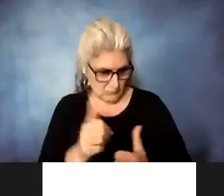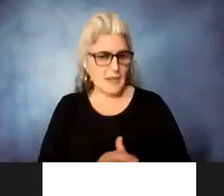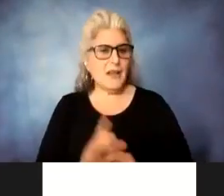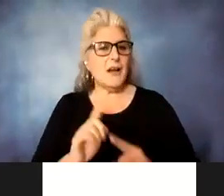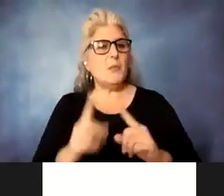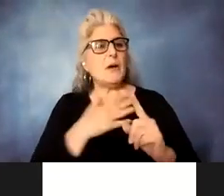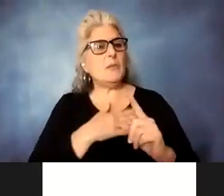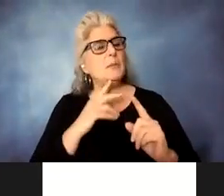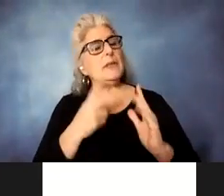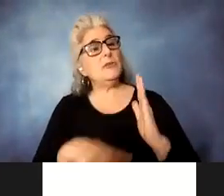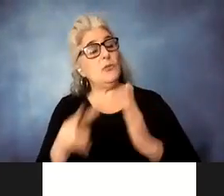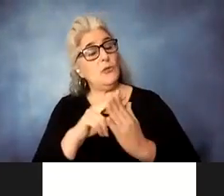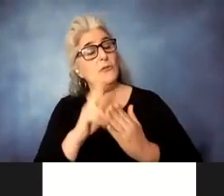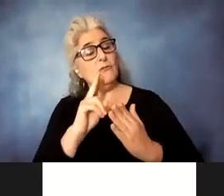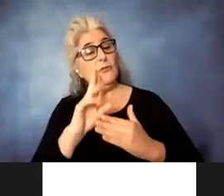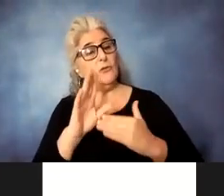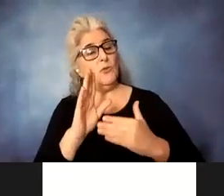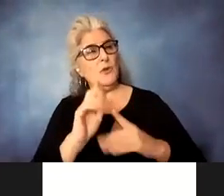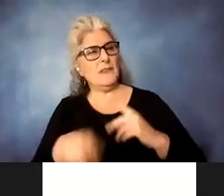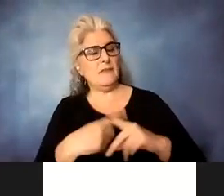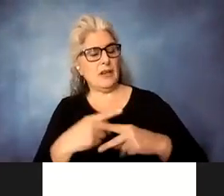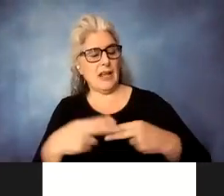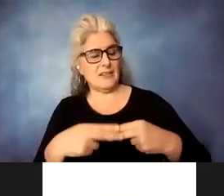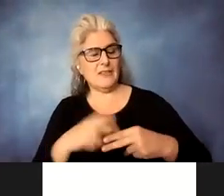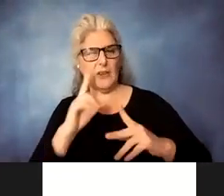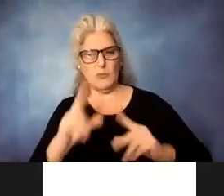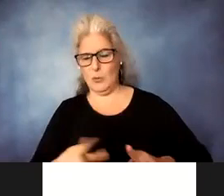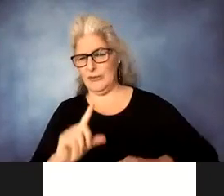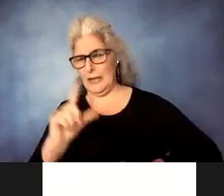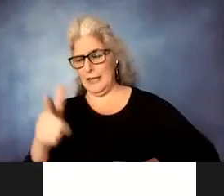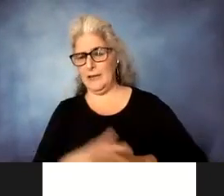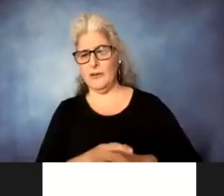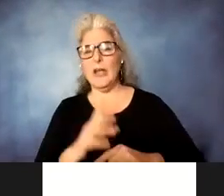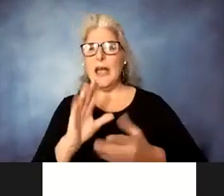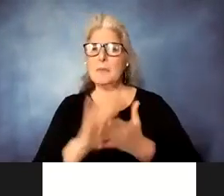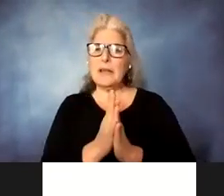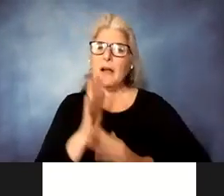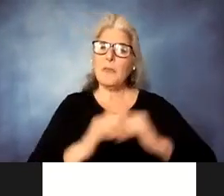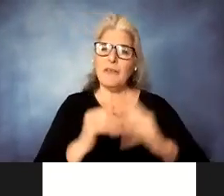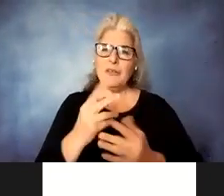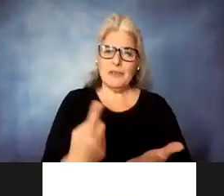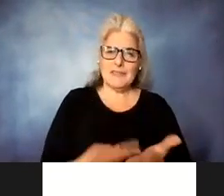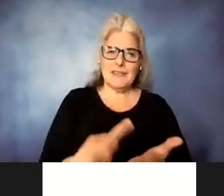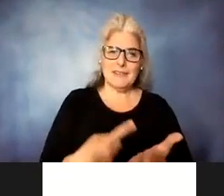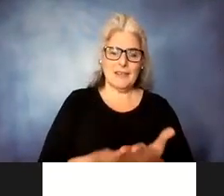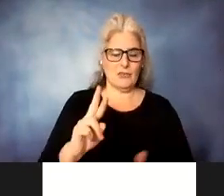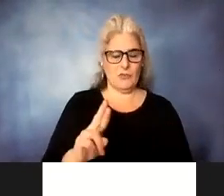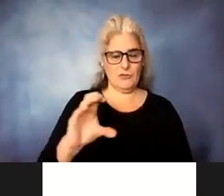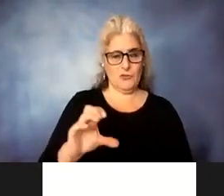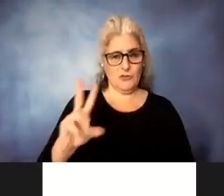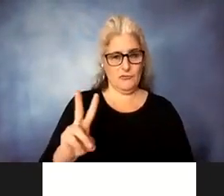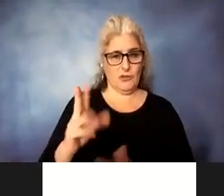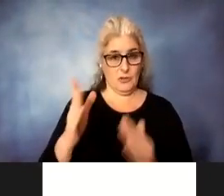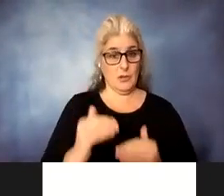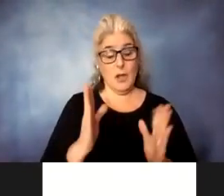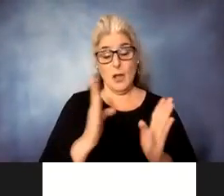review the materials that we're going to share with you in our follow-up email and get comfortable talking about ranked choice voting. We want you to plan outreach for